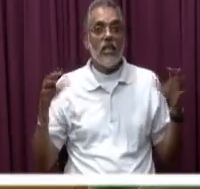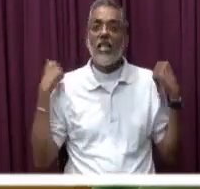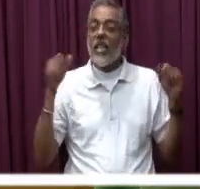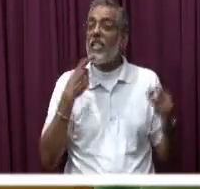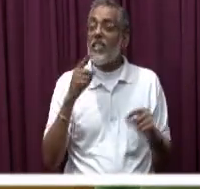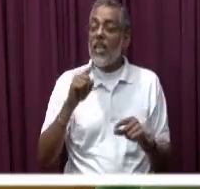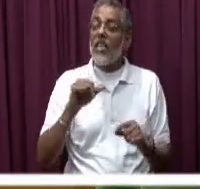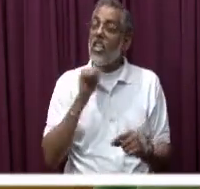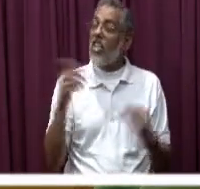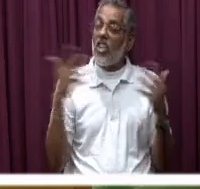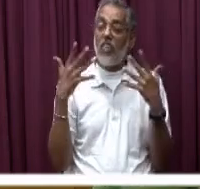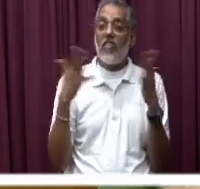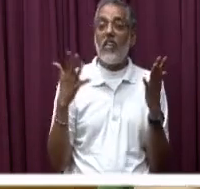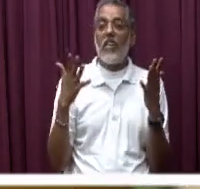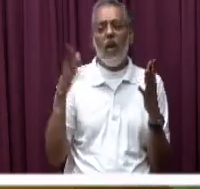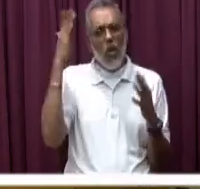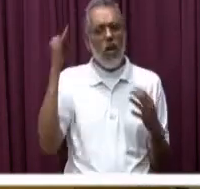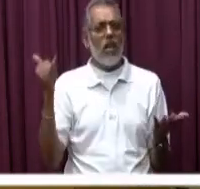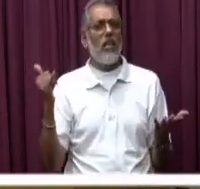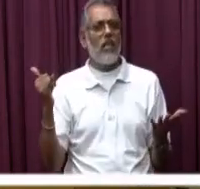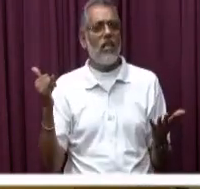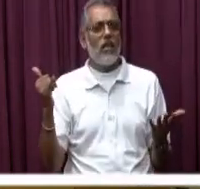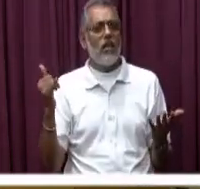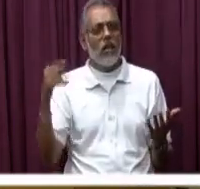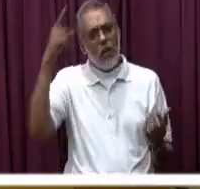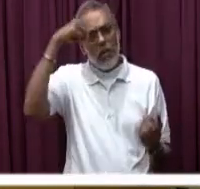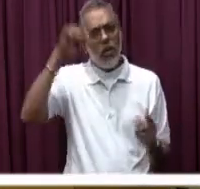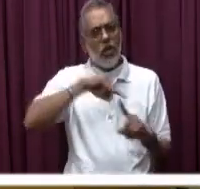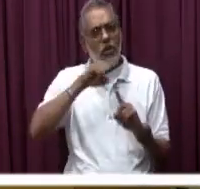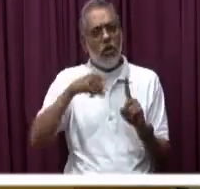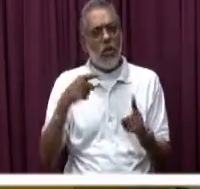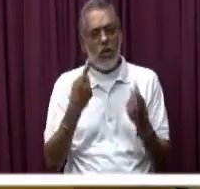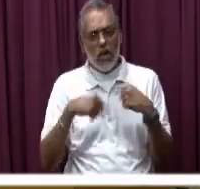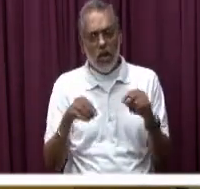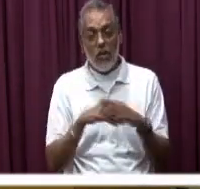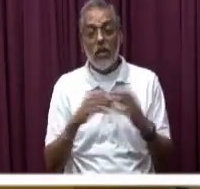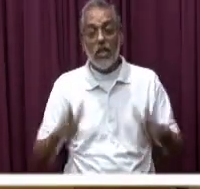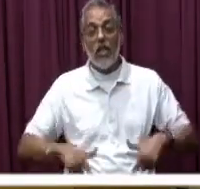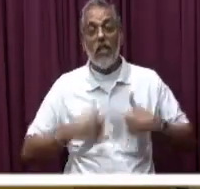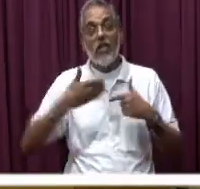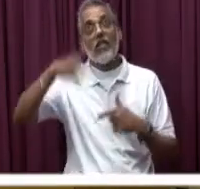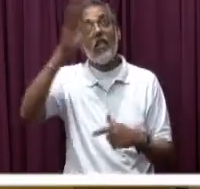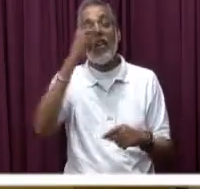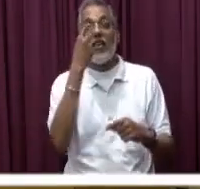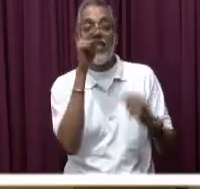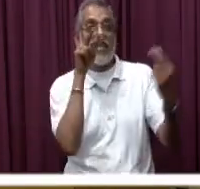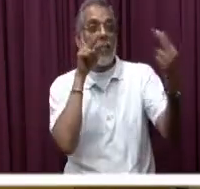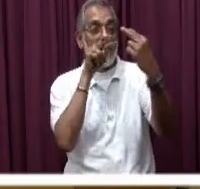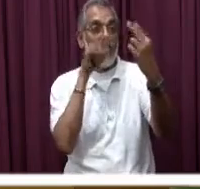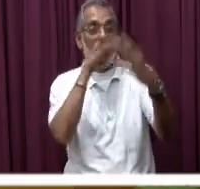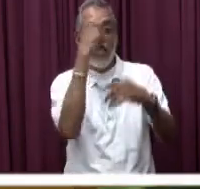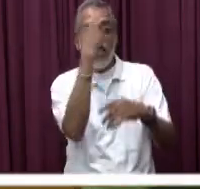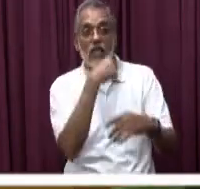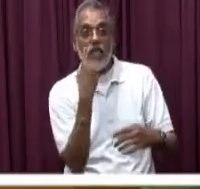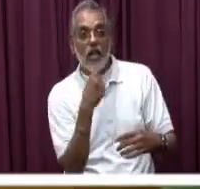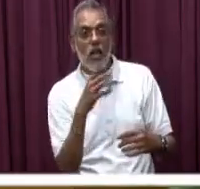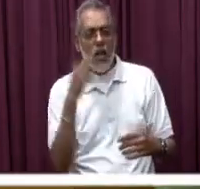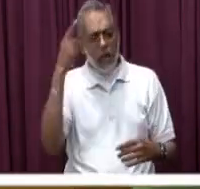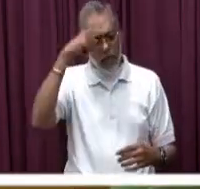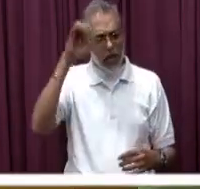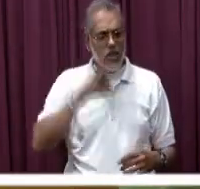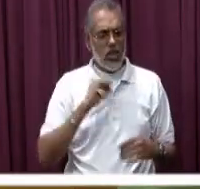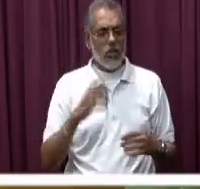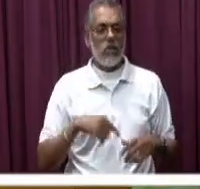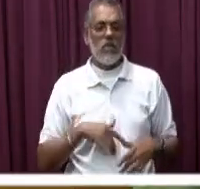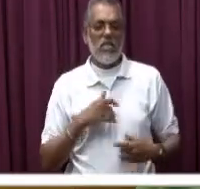Mary. Do not. Why? Because when we come into the face of the living God, we are terrified because our ego